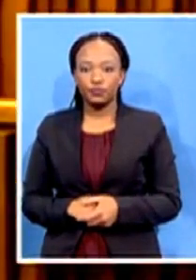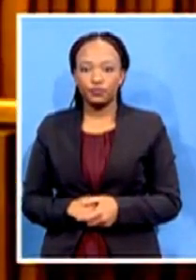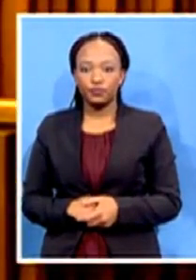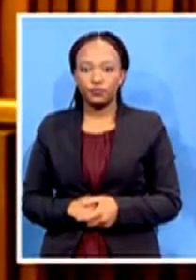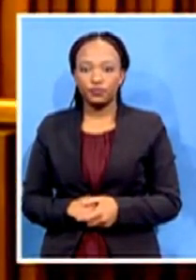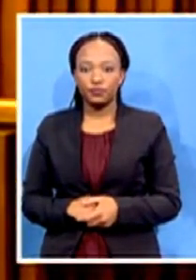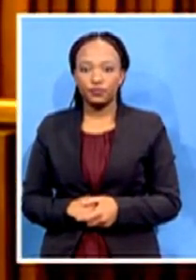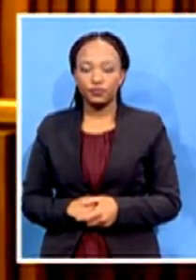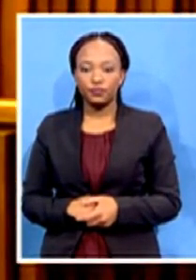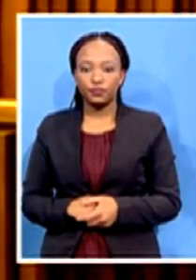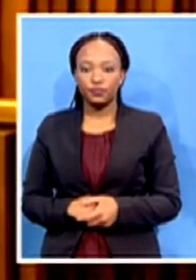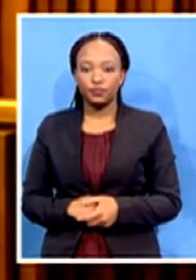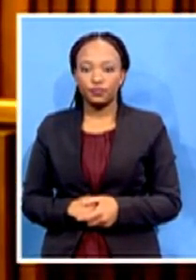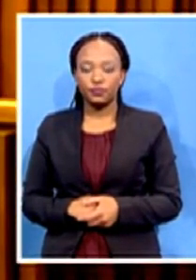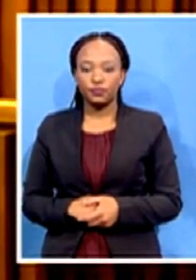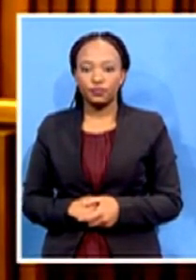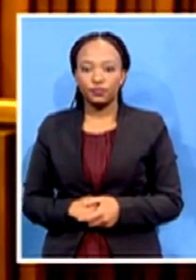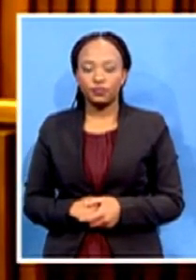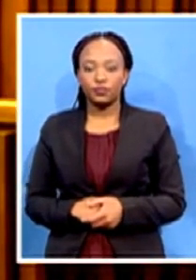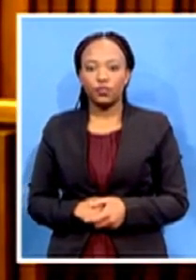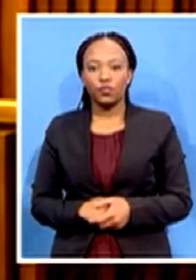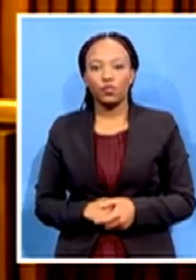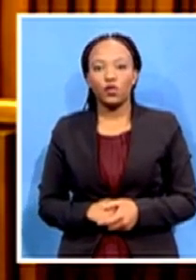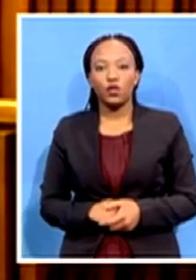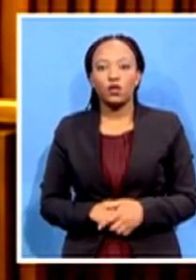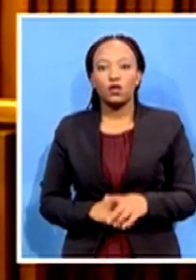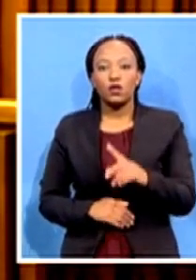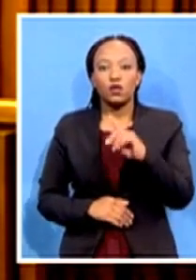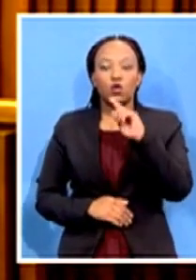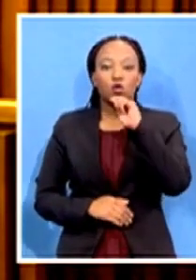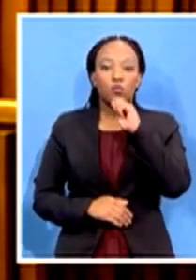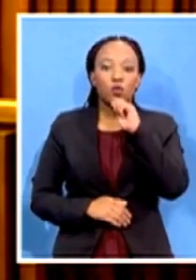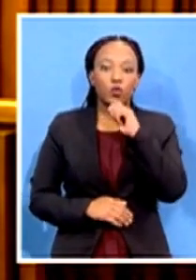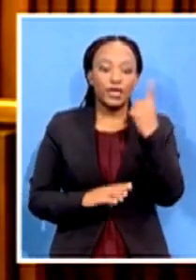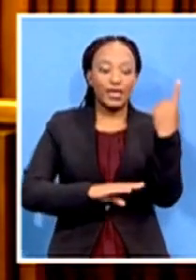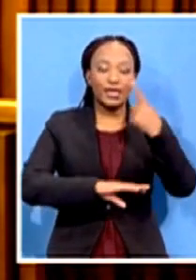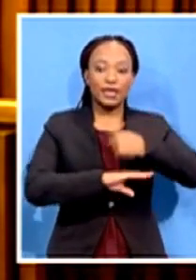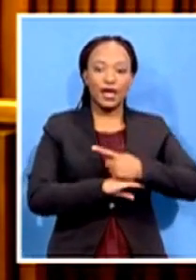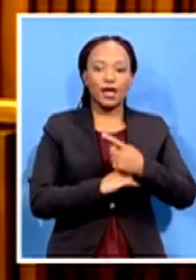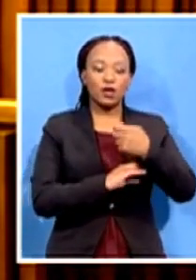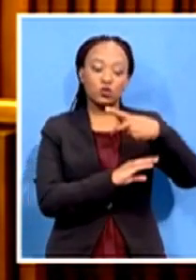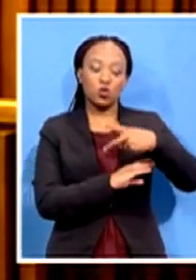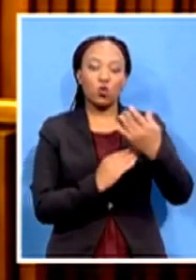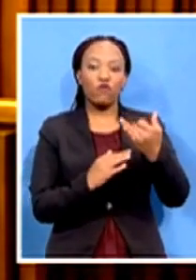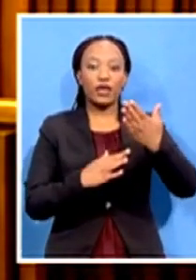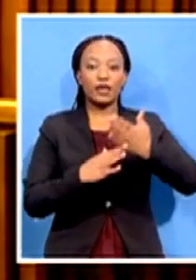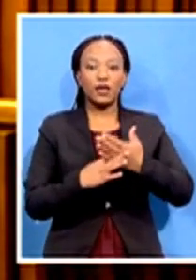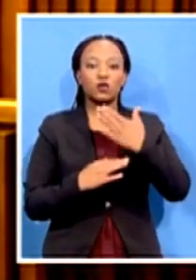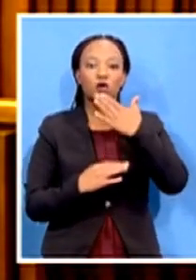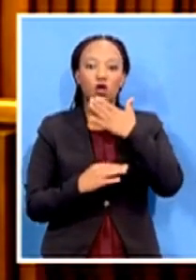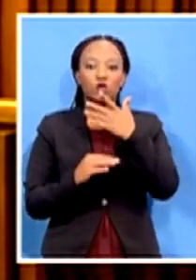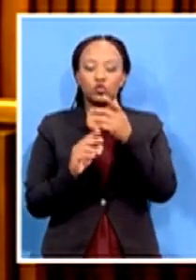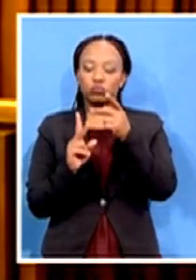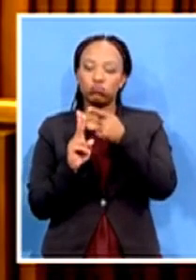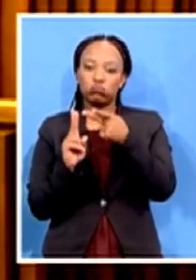Well, a very good morning to you, Desiree. Day two of sentencing in the case against former crime intelligence boss Richard